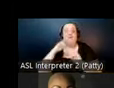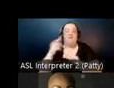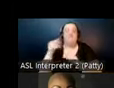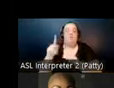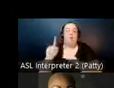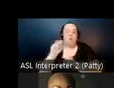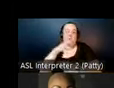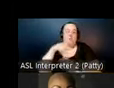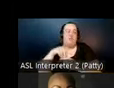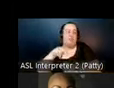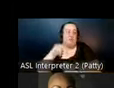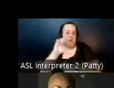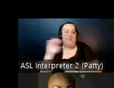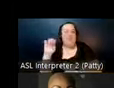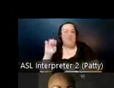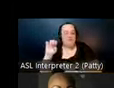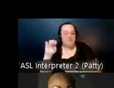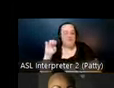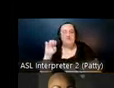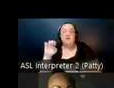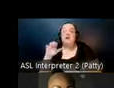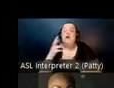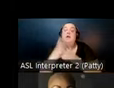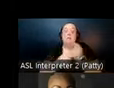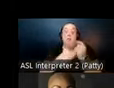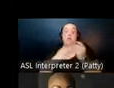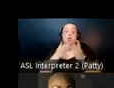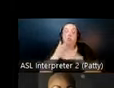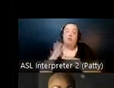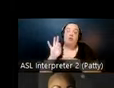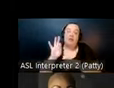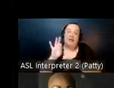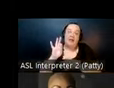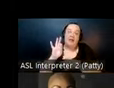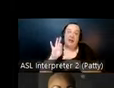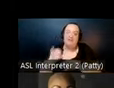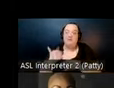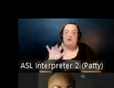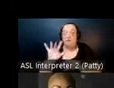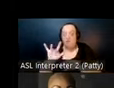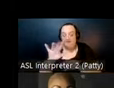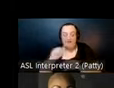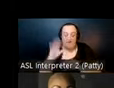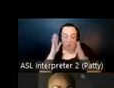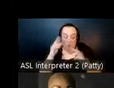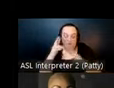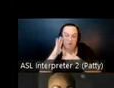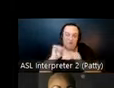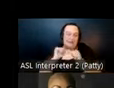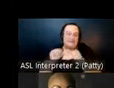region, both through the FY25 and hopefully beyond.